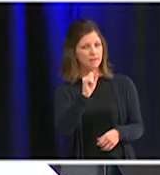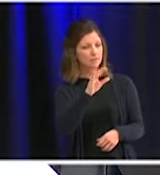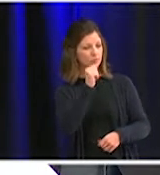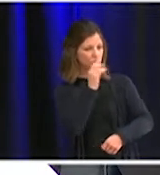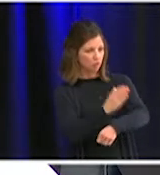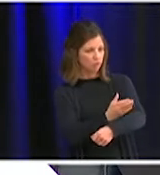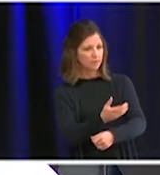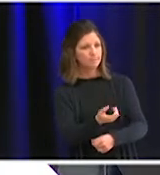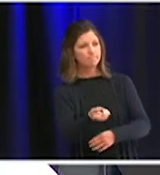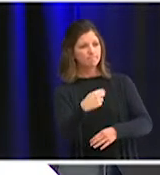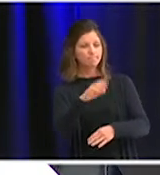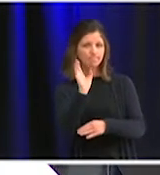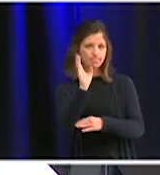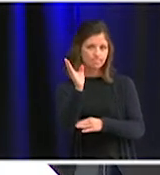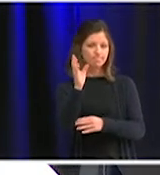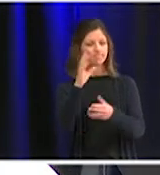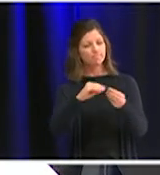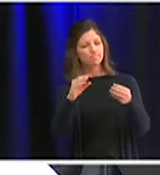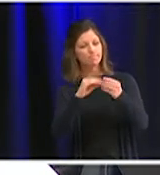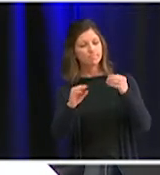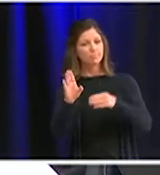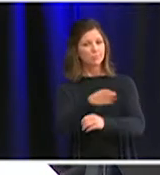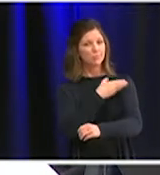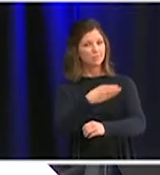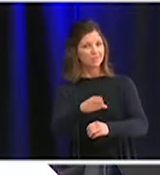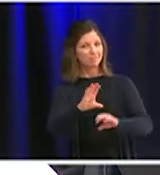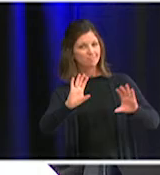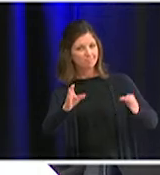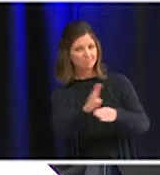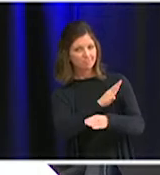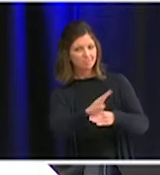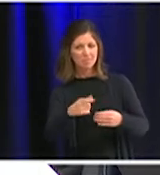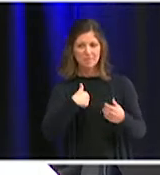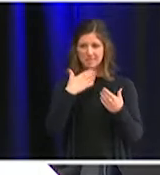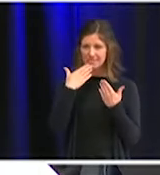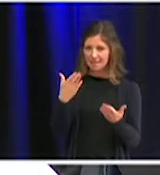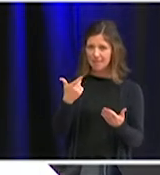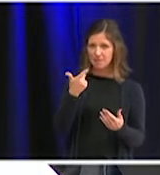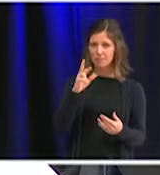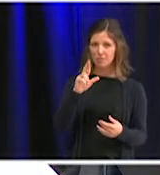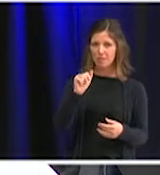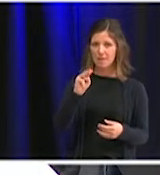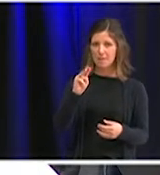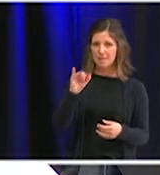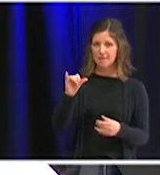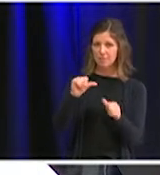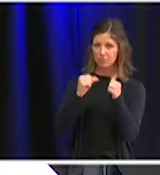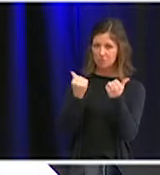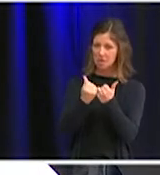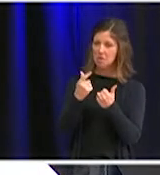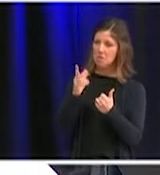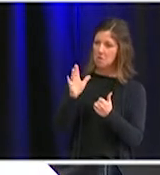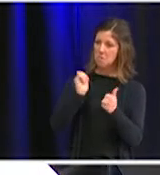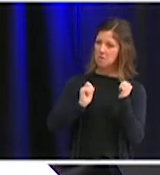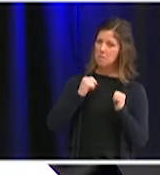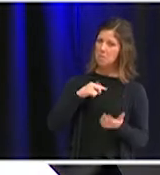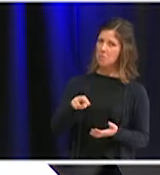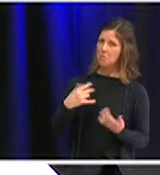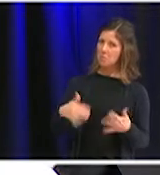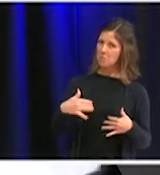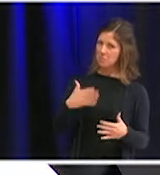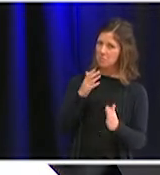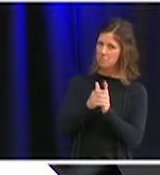music industry. And I want to thank the Grammy Association, who had some great quality acts that we talked about the history of